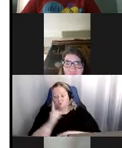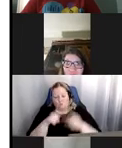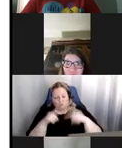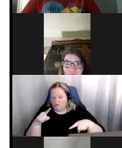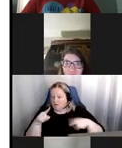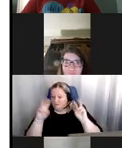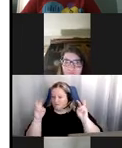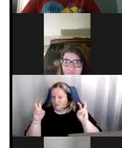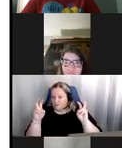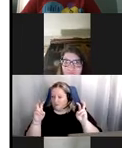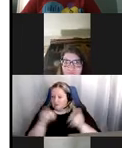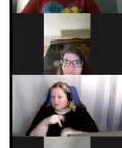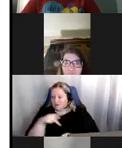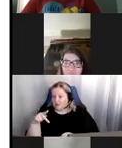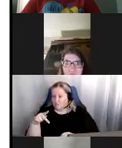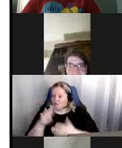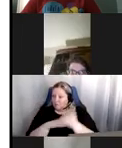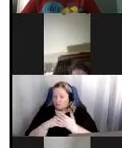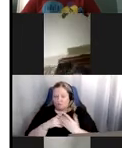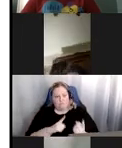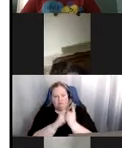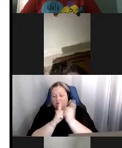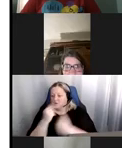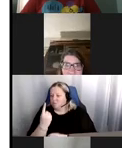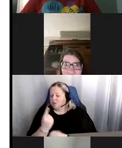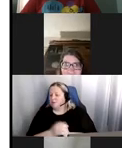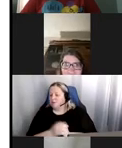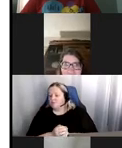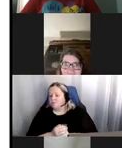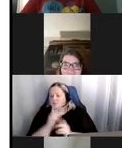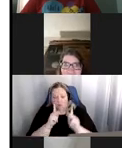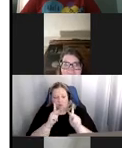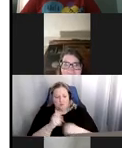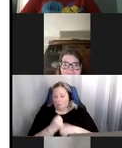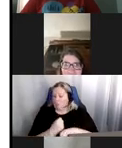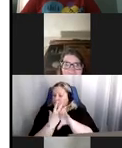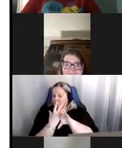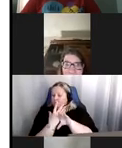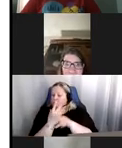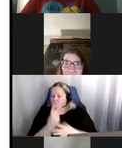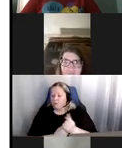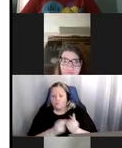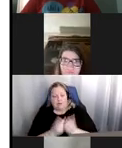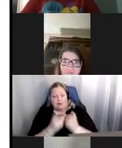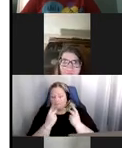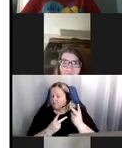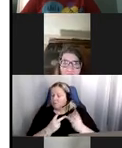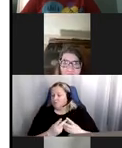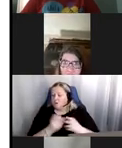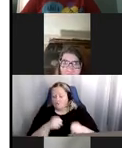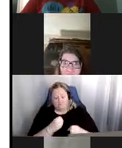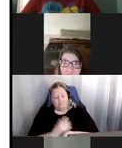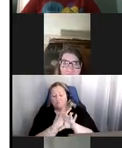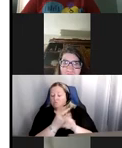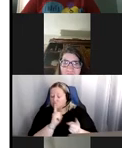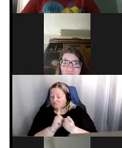section of our app. You can schedule meetups for something in person or virtually. Many of our exhibitors are available to meet virtually as